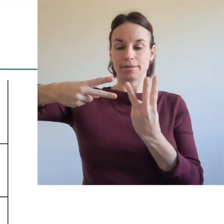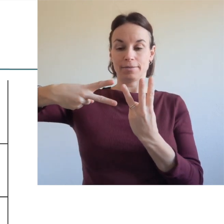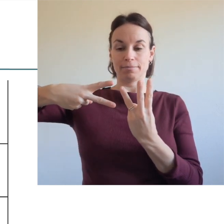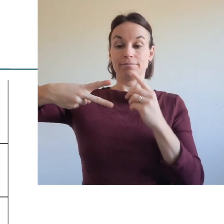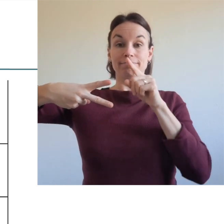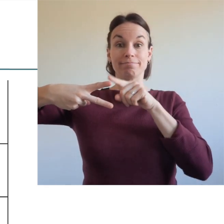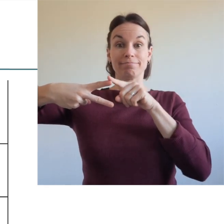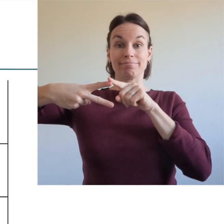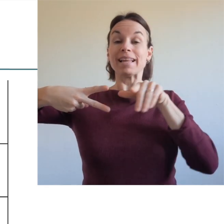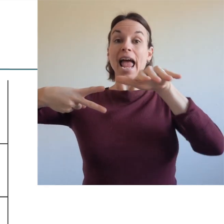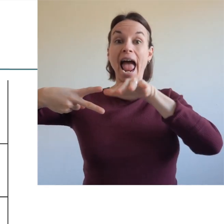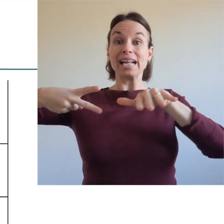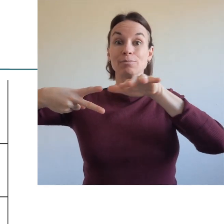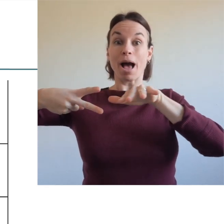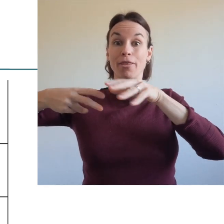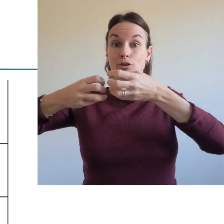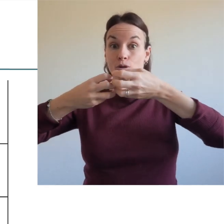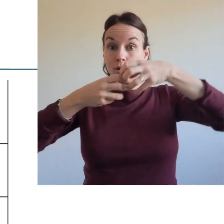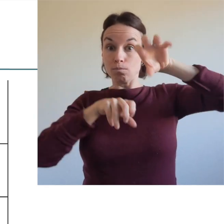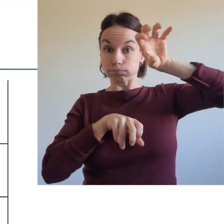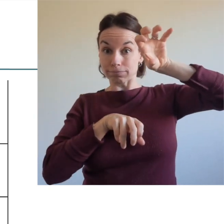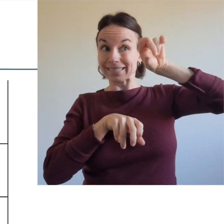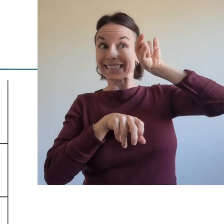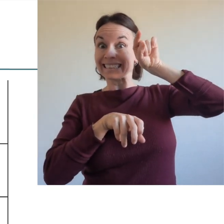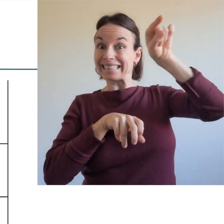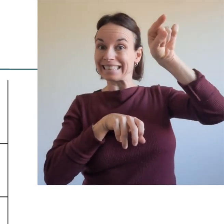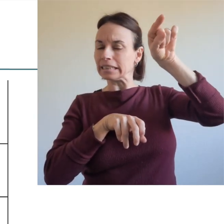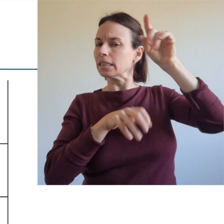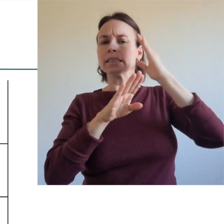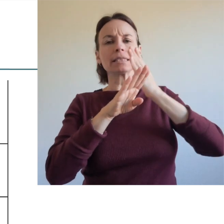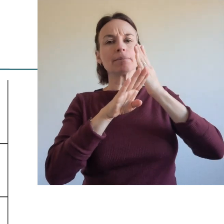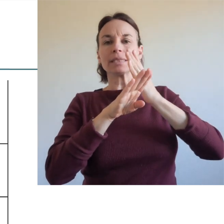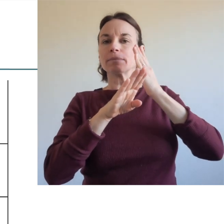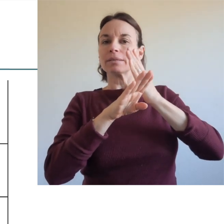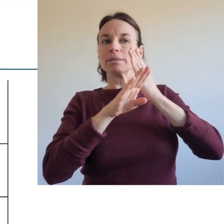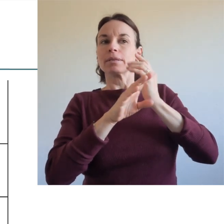down. They are typically either stretched or neutral.